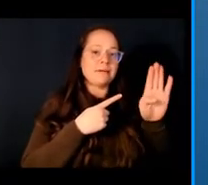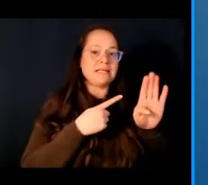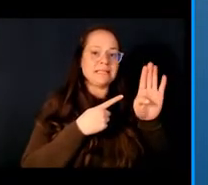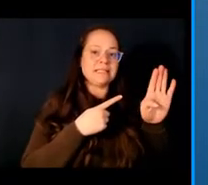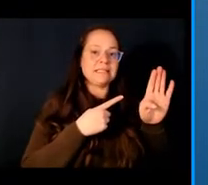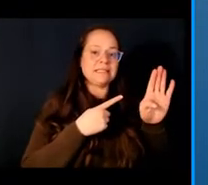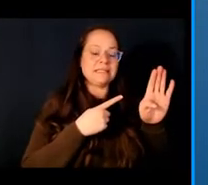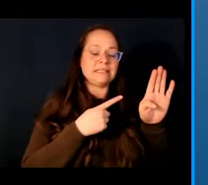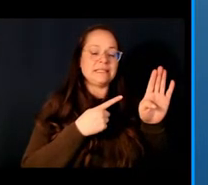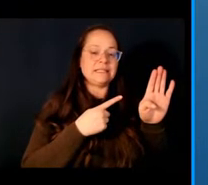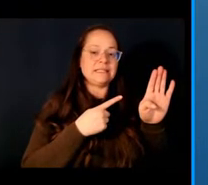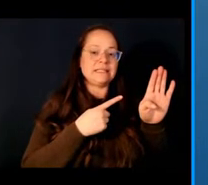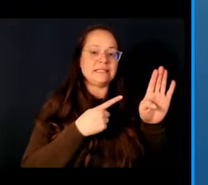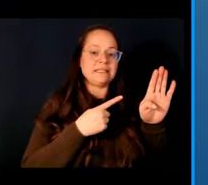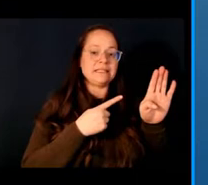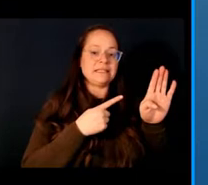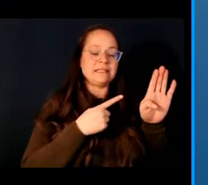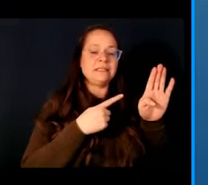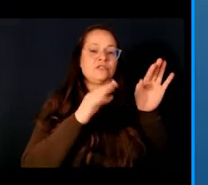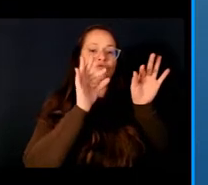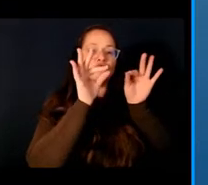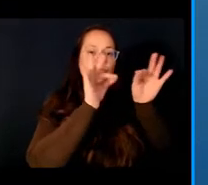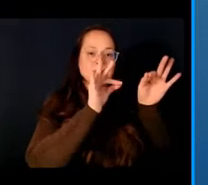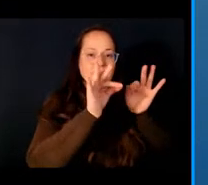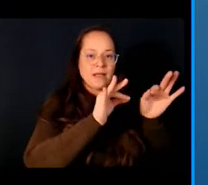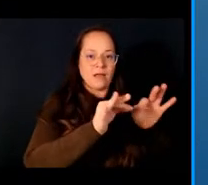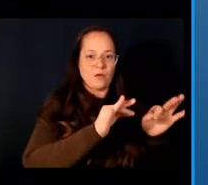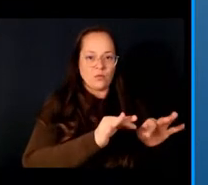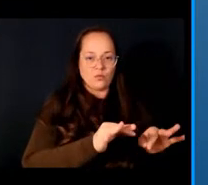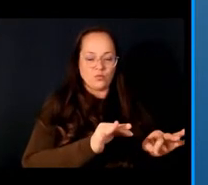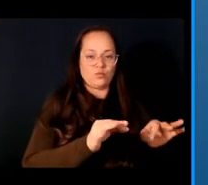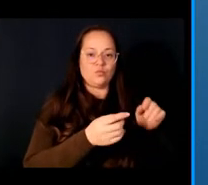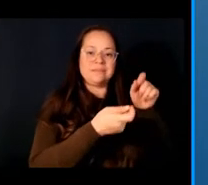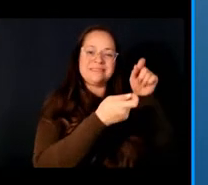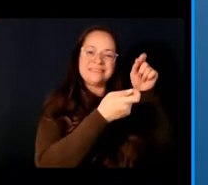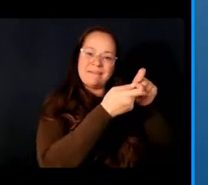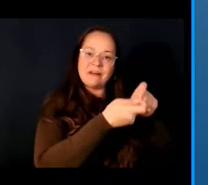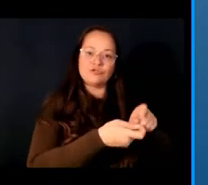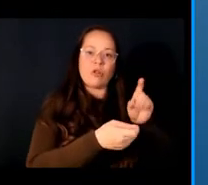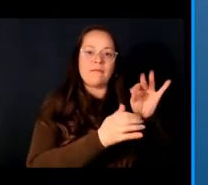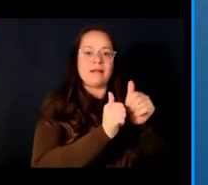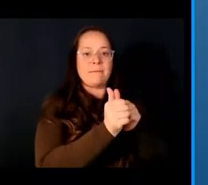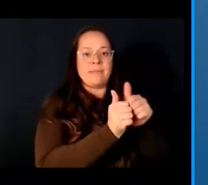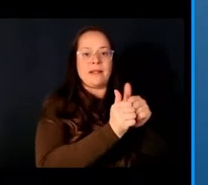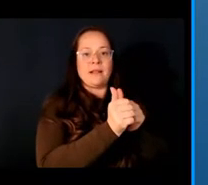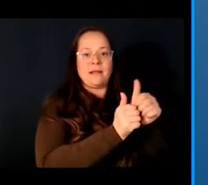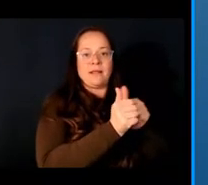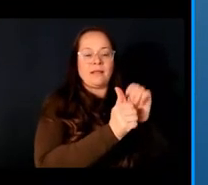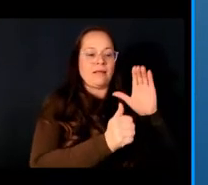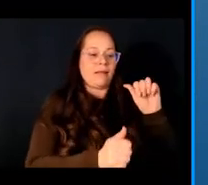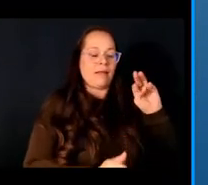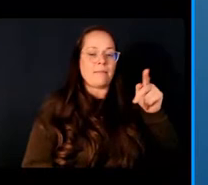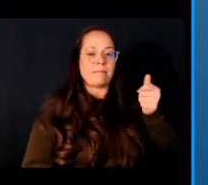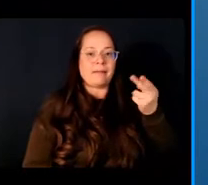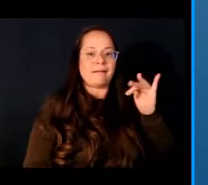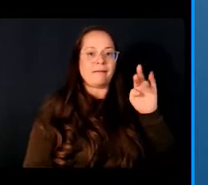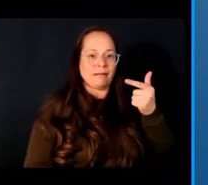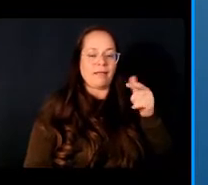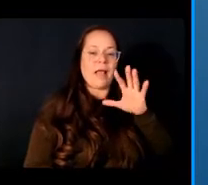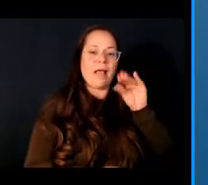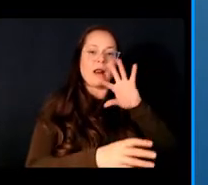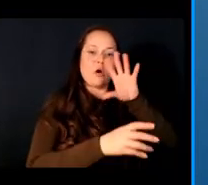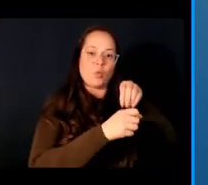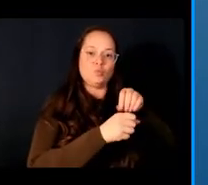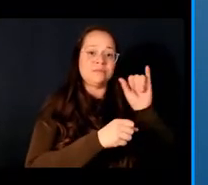which which talks about the definition of campaigning and it includes and a candidate